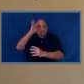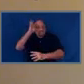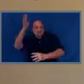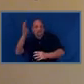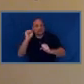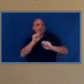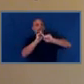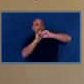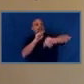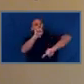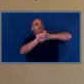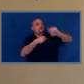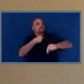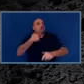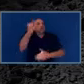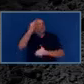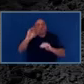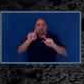ask yet.